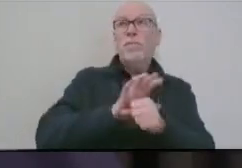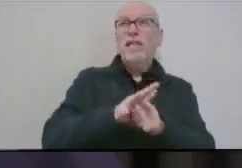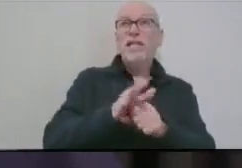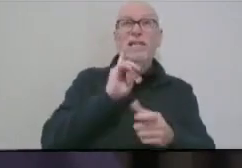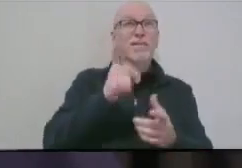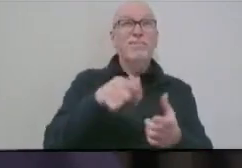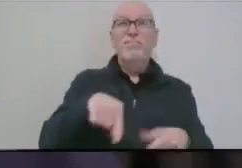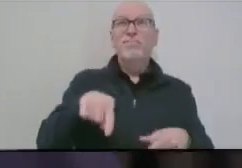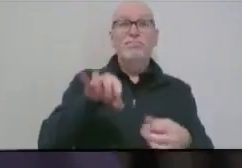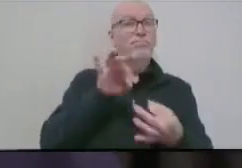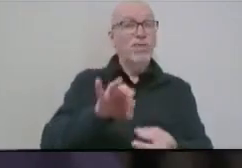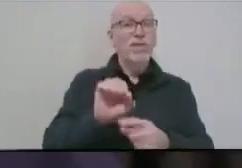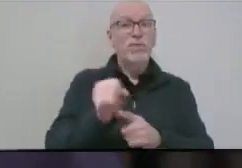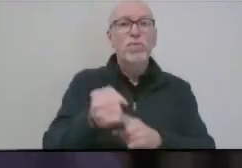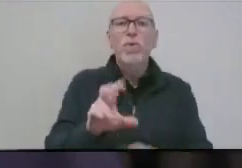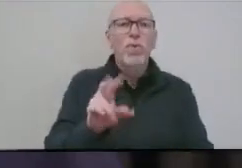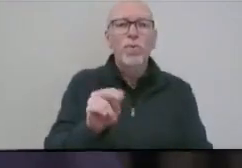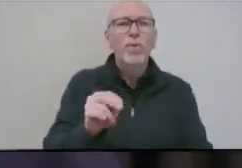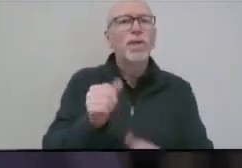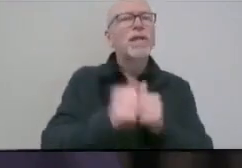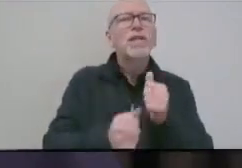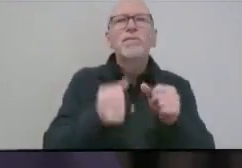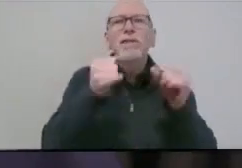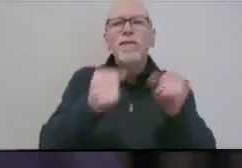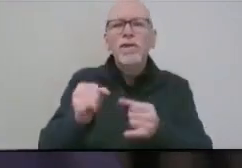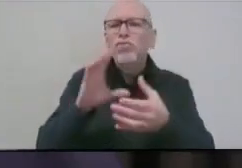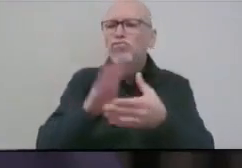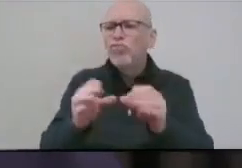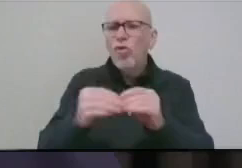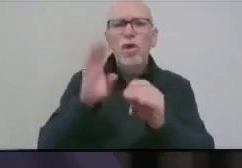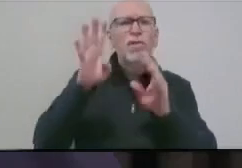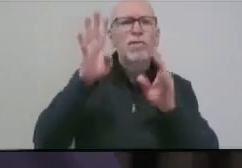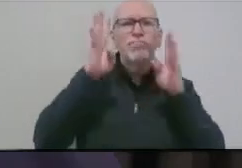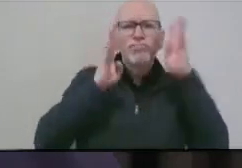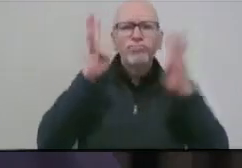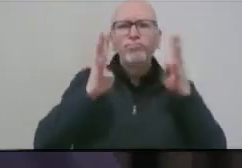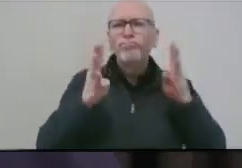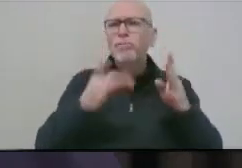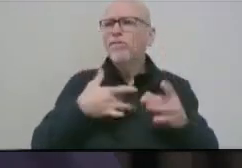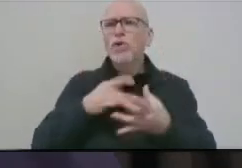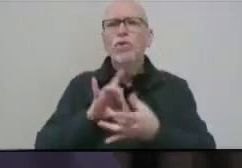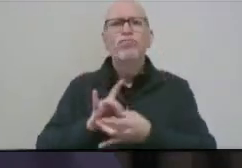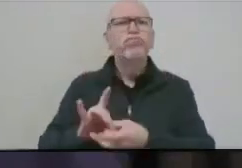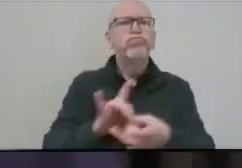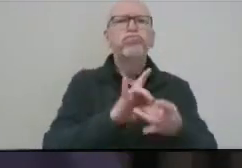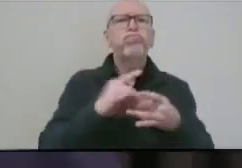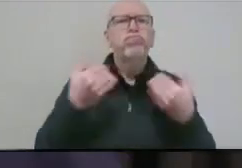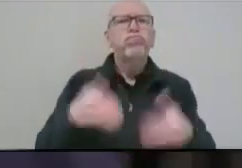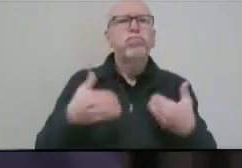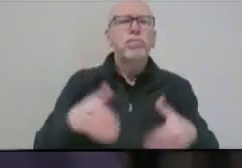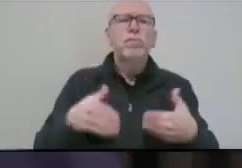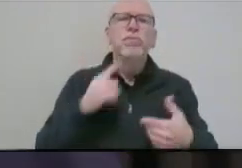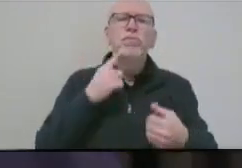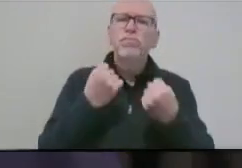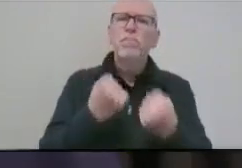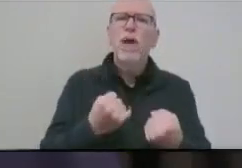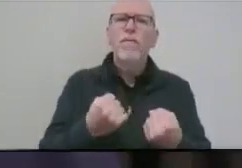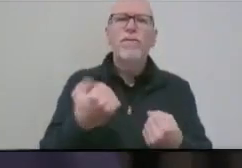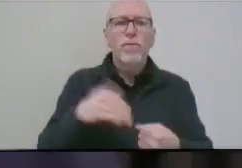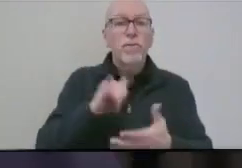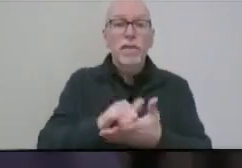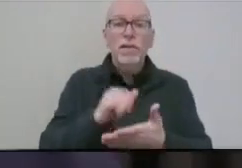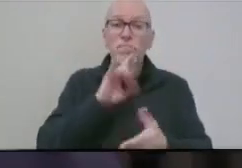box. Individual stories, nimble innovation, and a shared humanity binds us together. This is true of our vaccine effort as